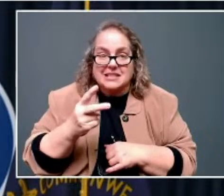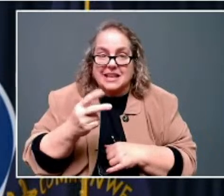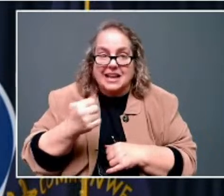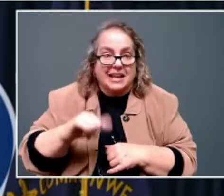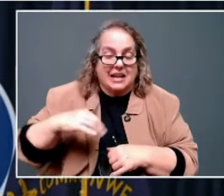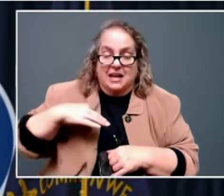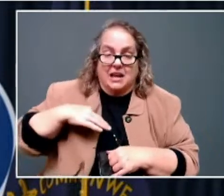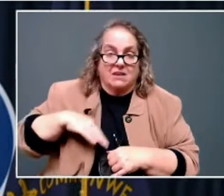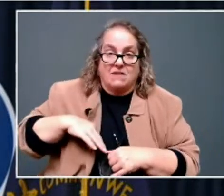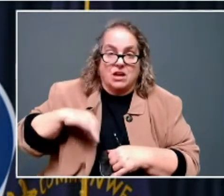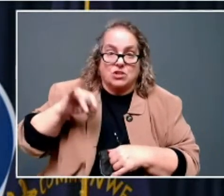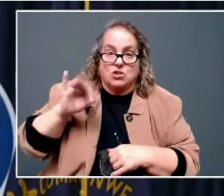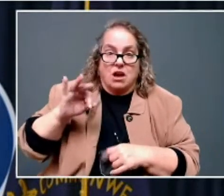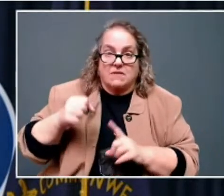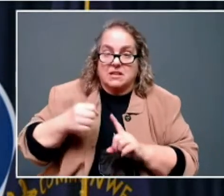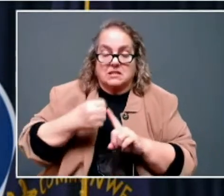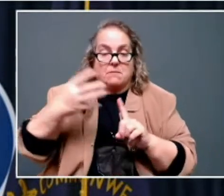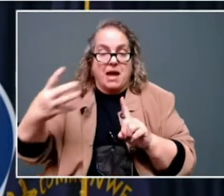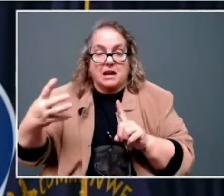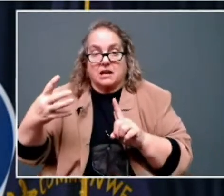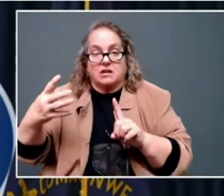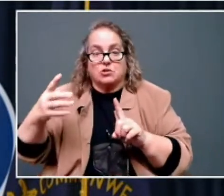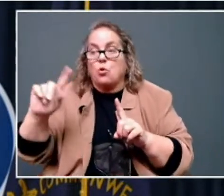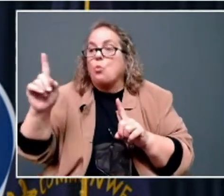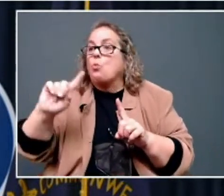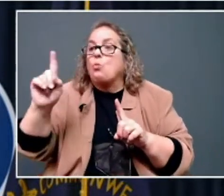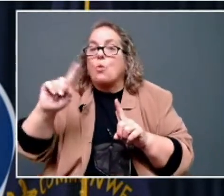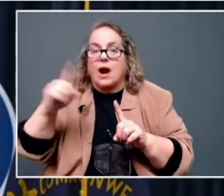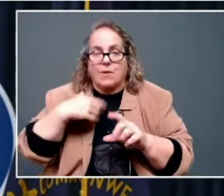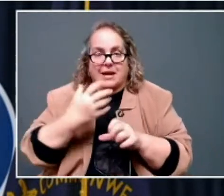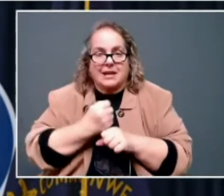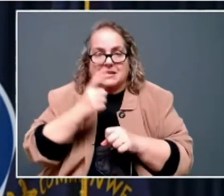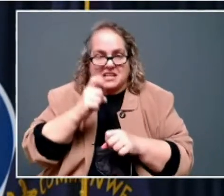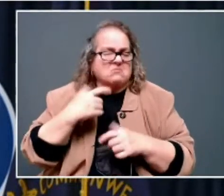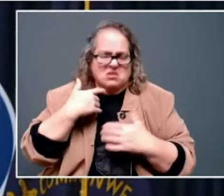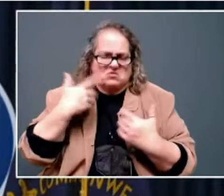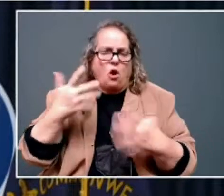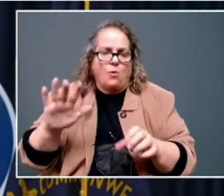the locations, given that they're already filling